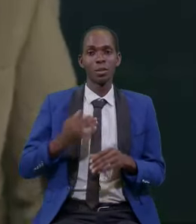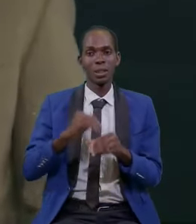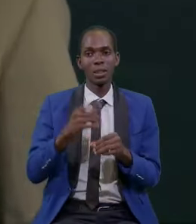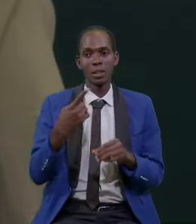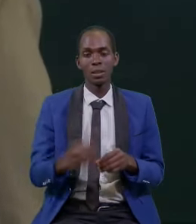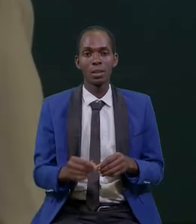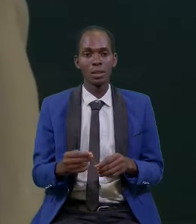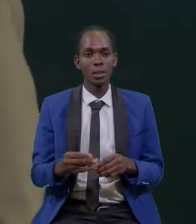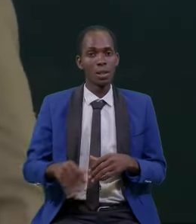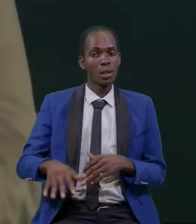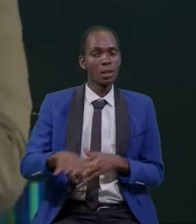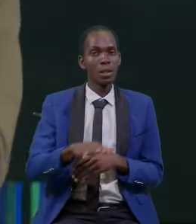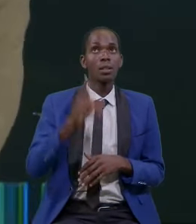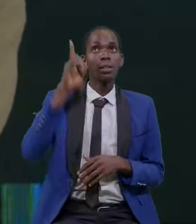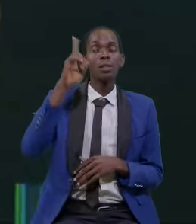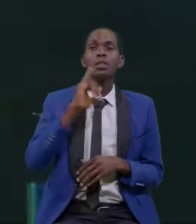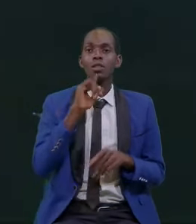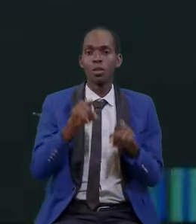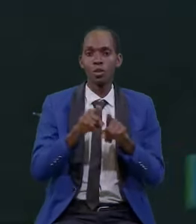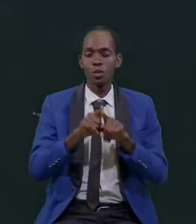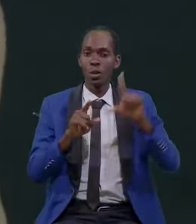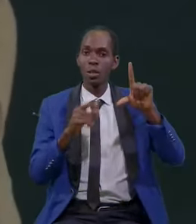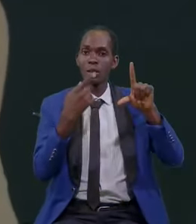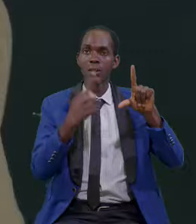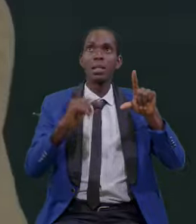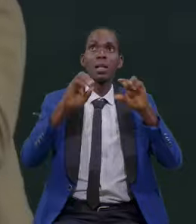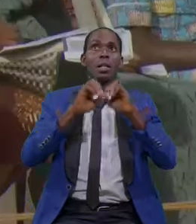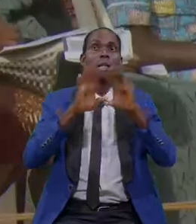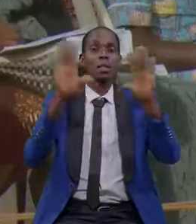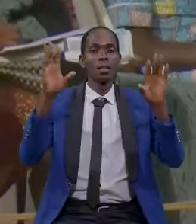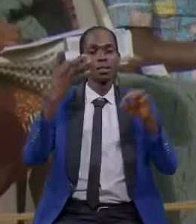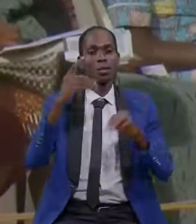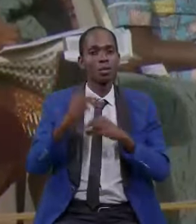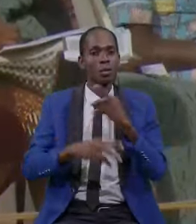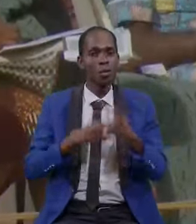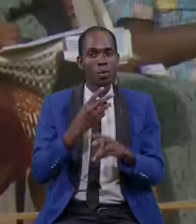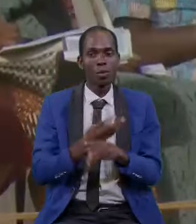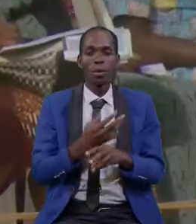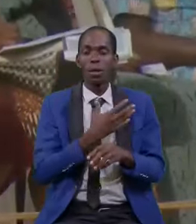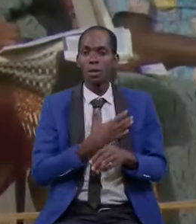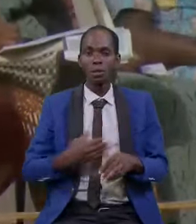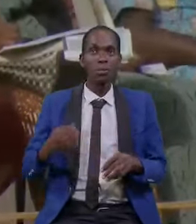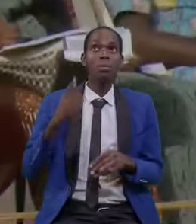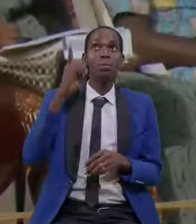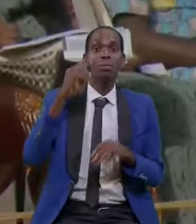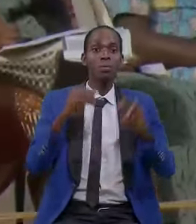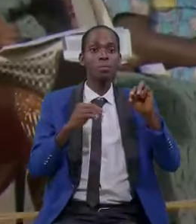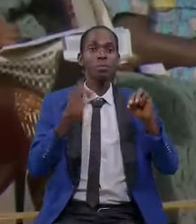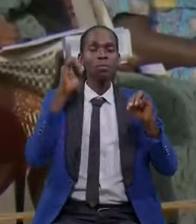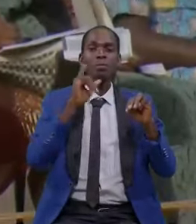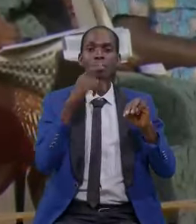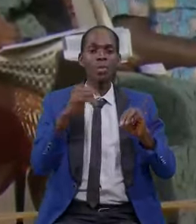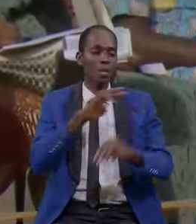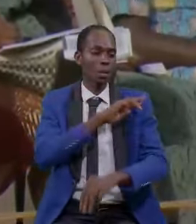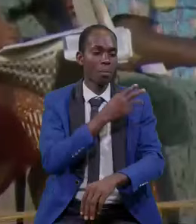the light of the world. M is the mighty God with love and might. Now